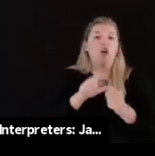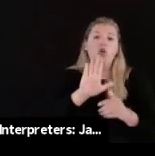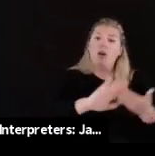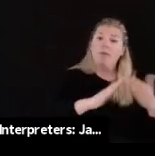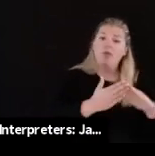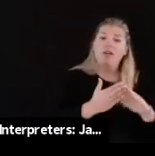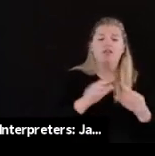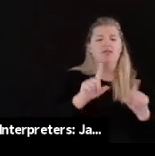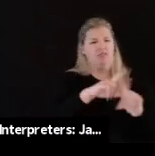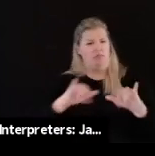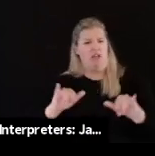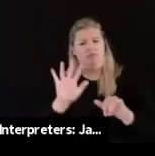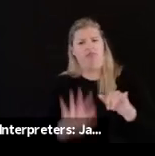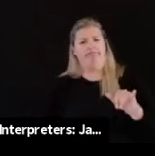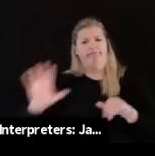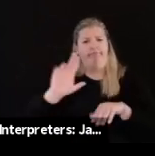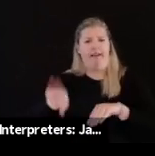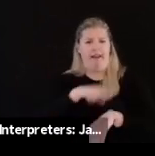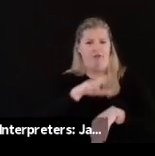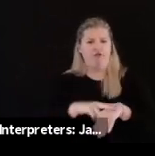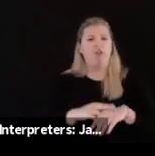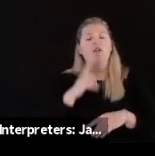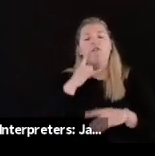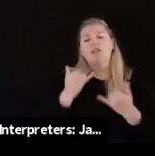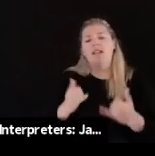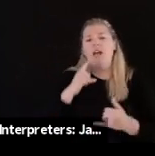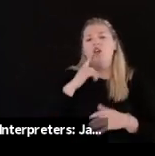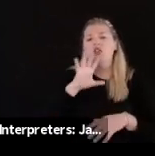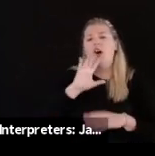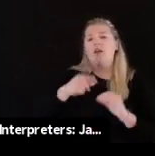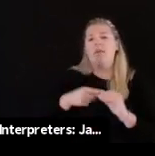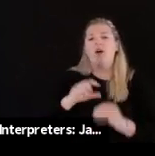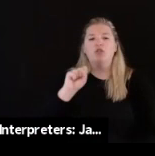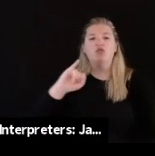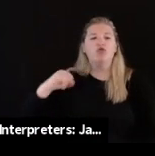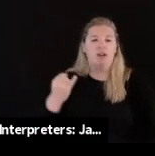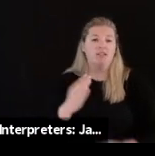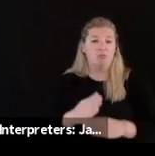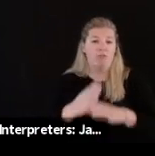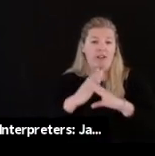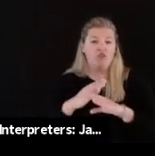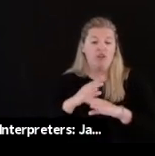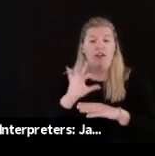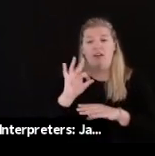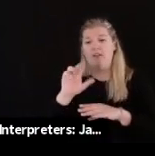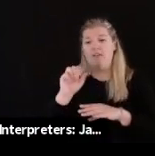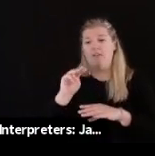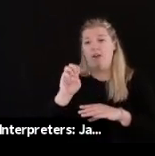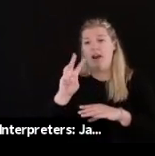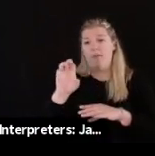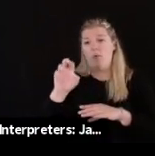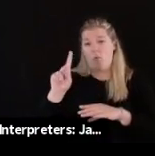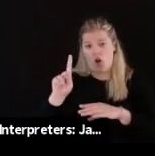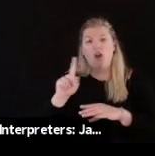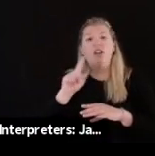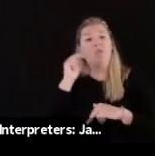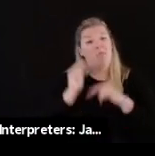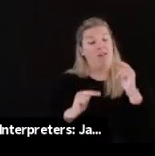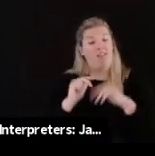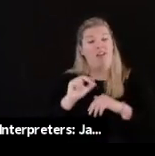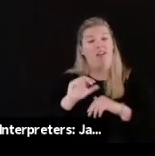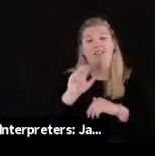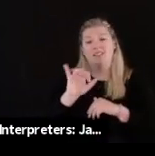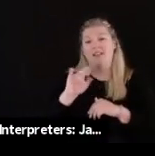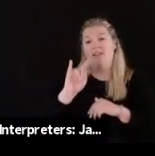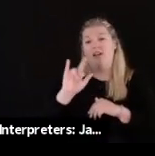we are going to be talking about social justice as our prevention framework, building civically engaged leaders. But before we dive in too much, I really want